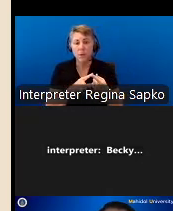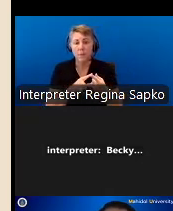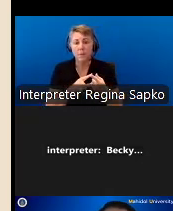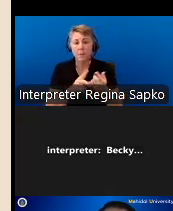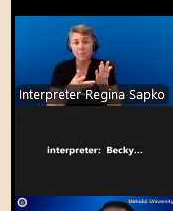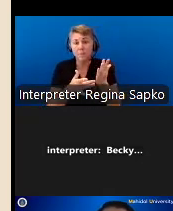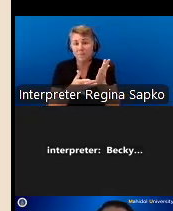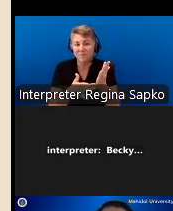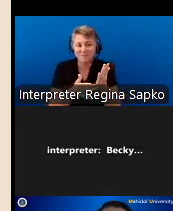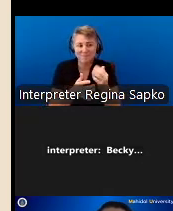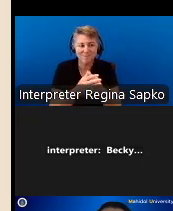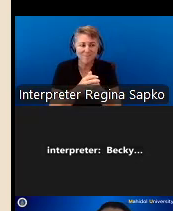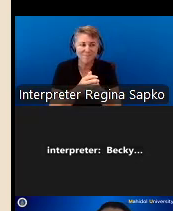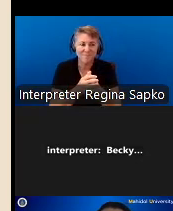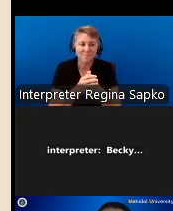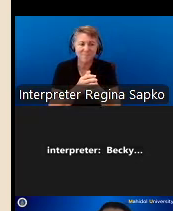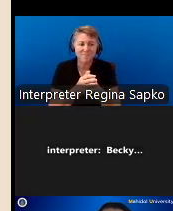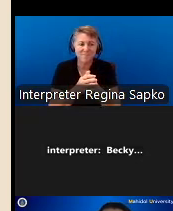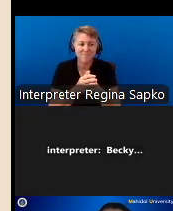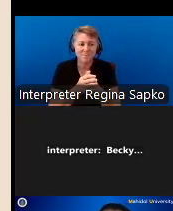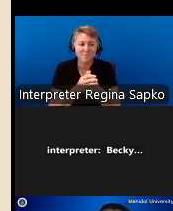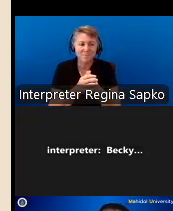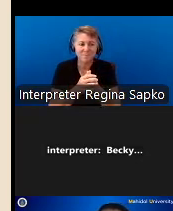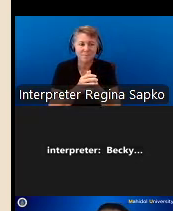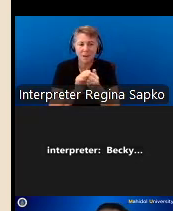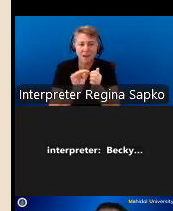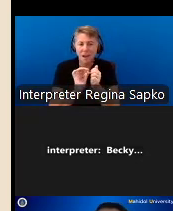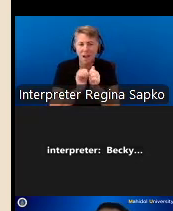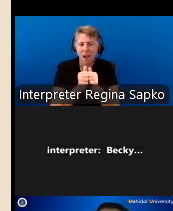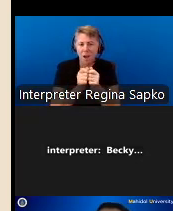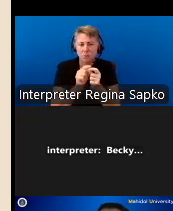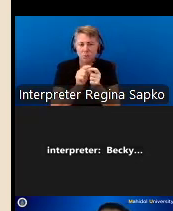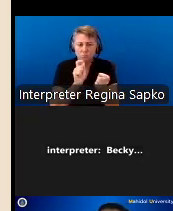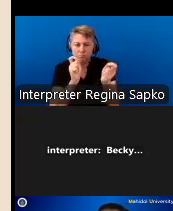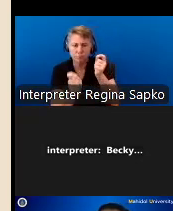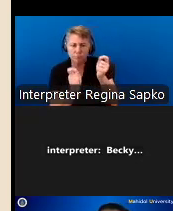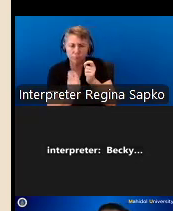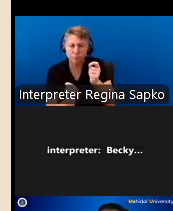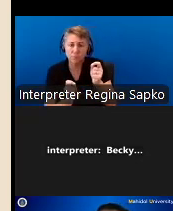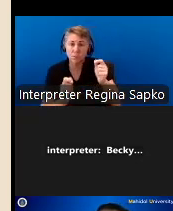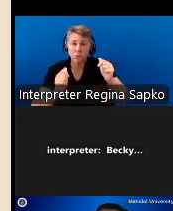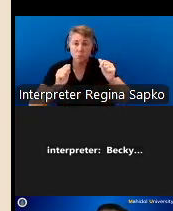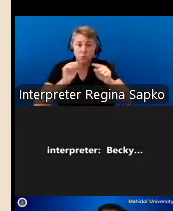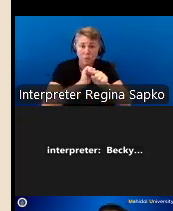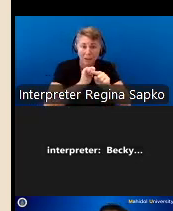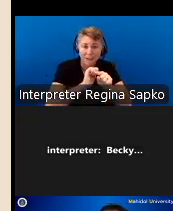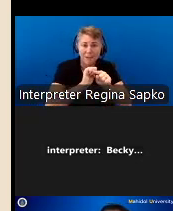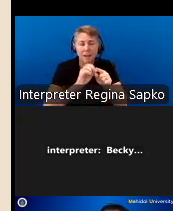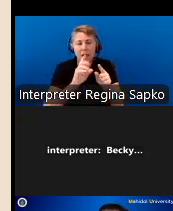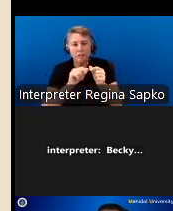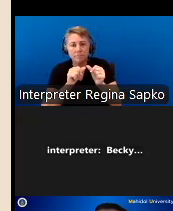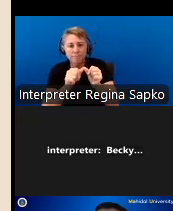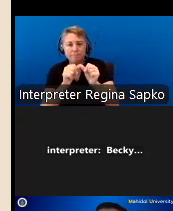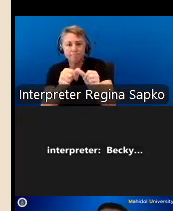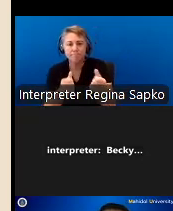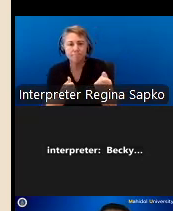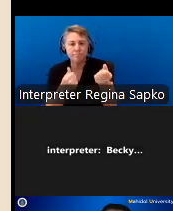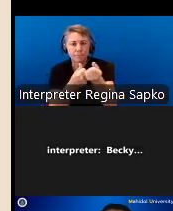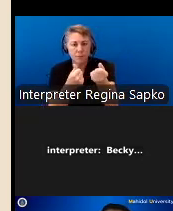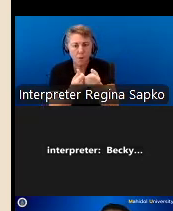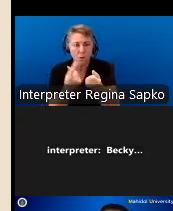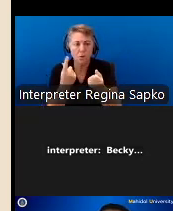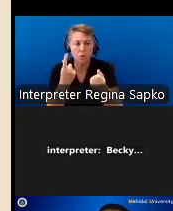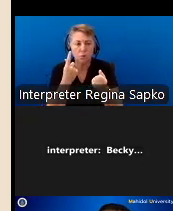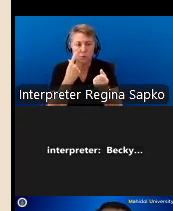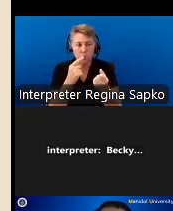technology address and how to customize training and community-based support to enable